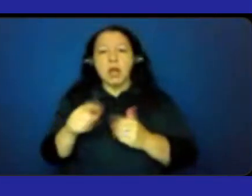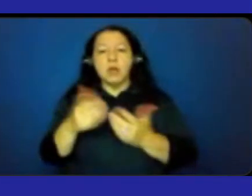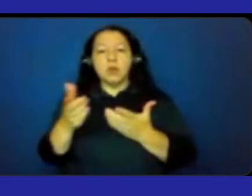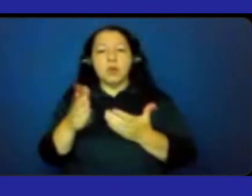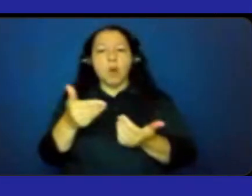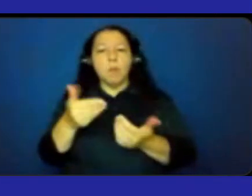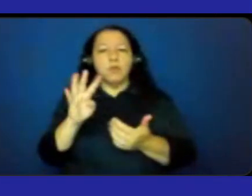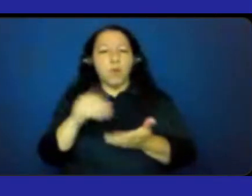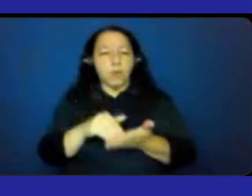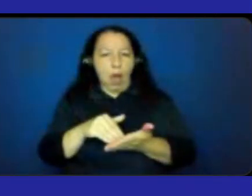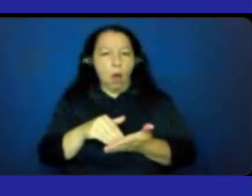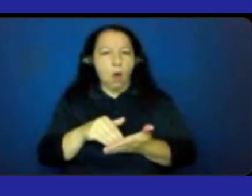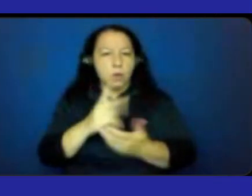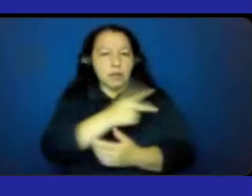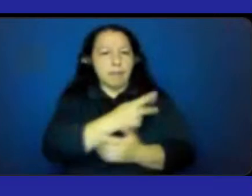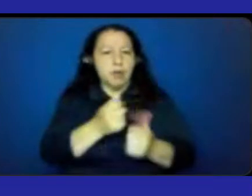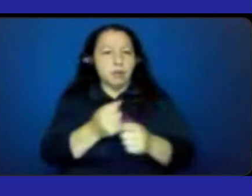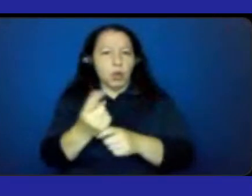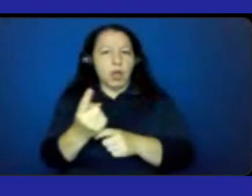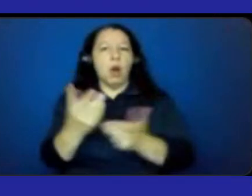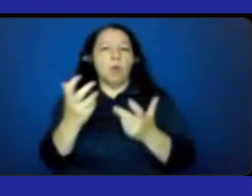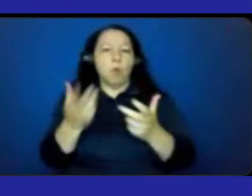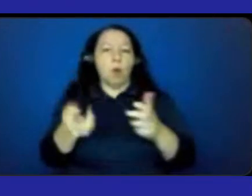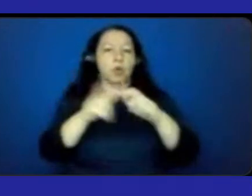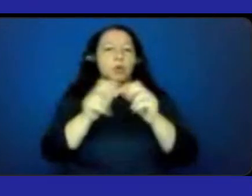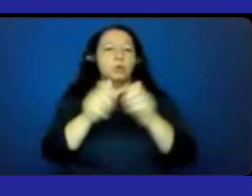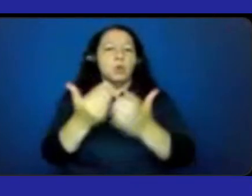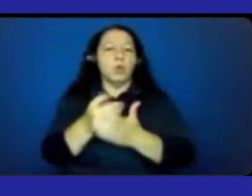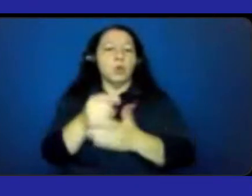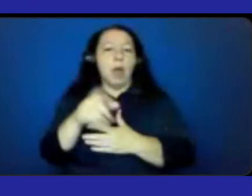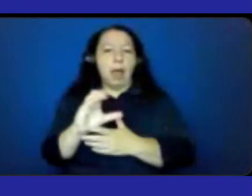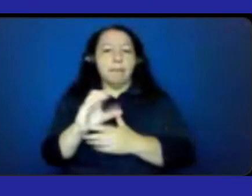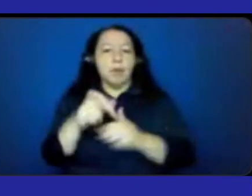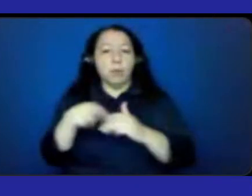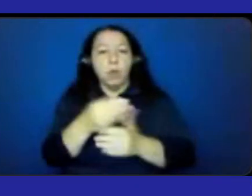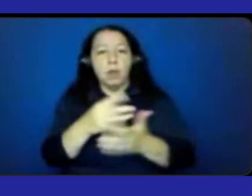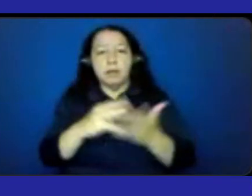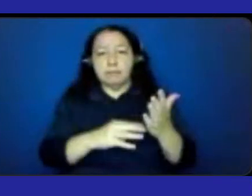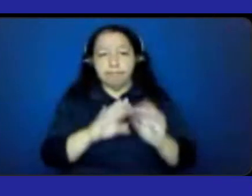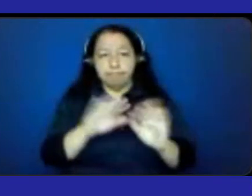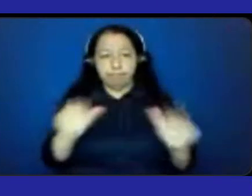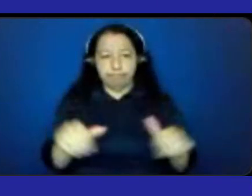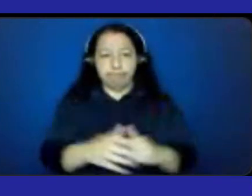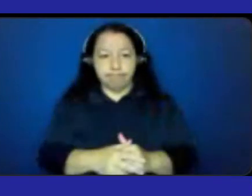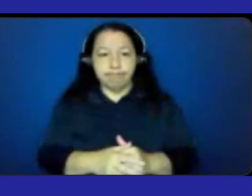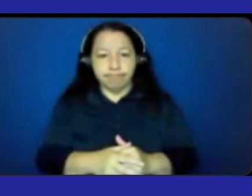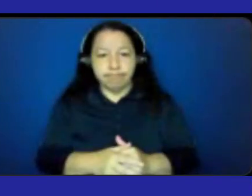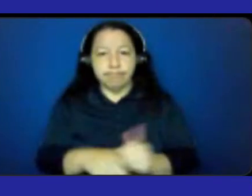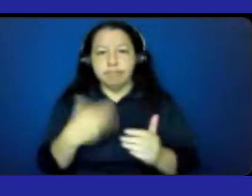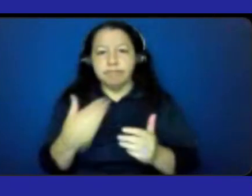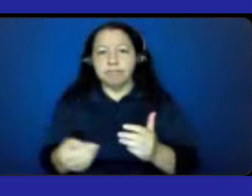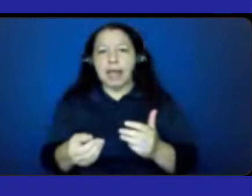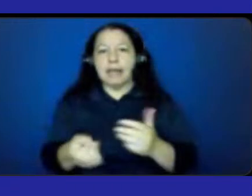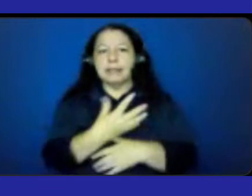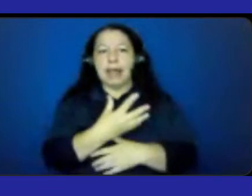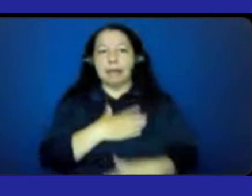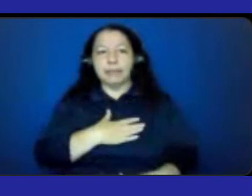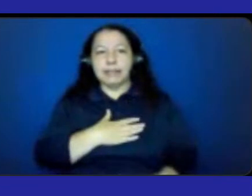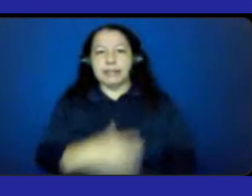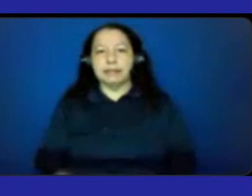we're actually looking to increase with our new Epic referral and scheduling system. Next slide, please.